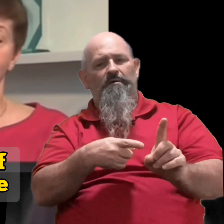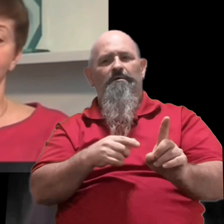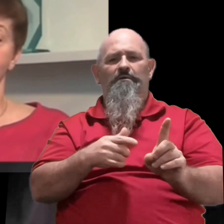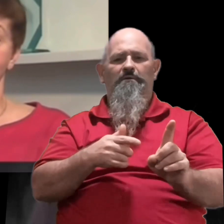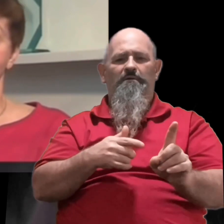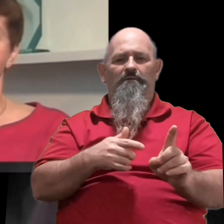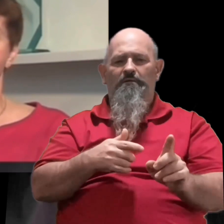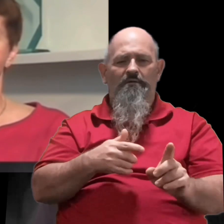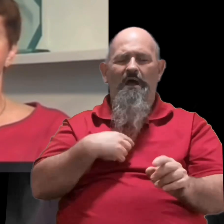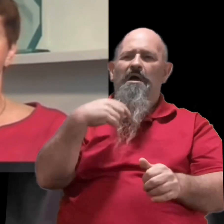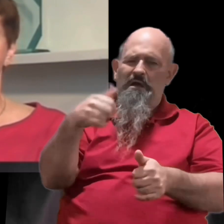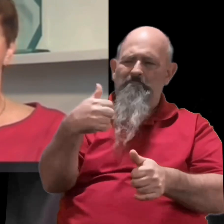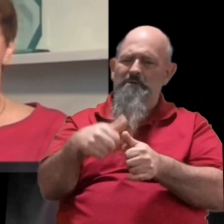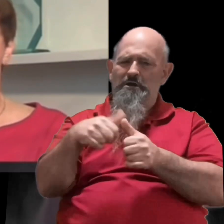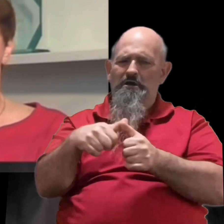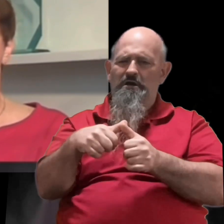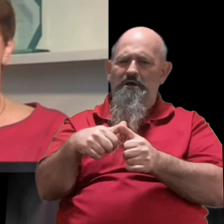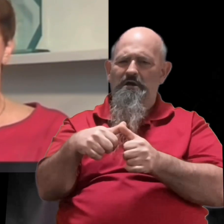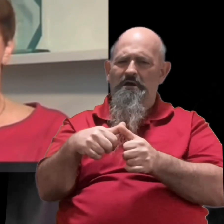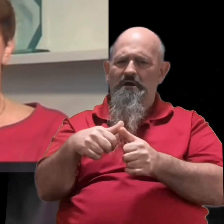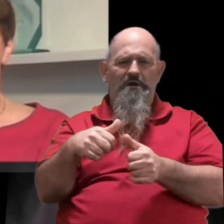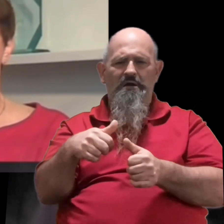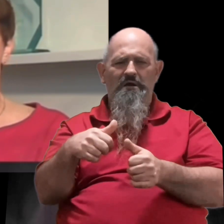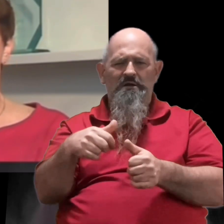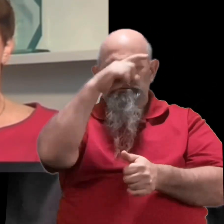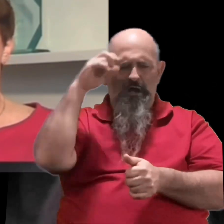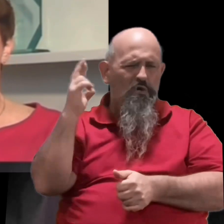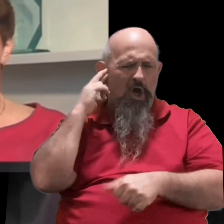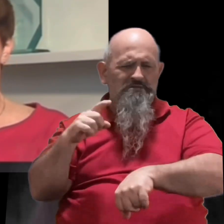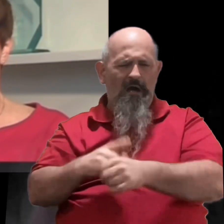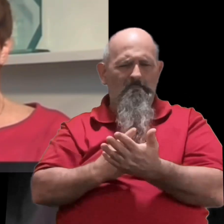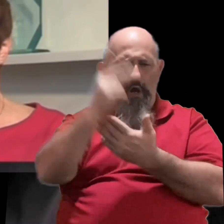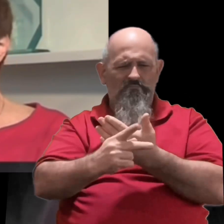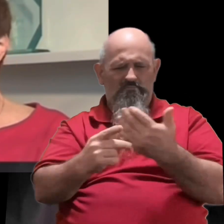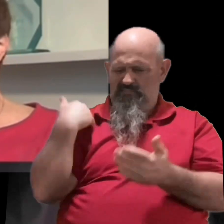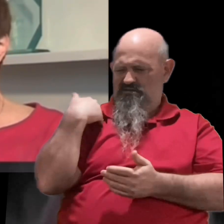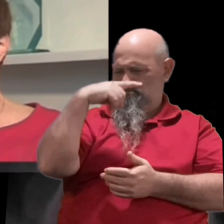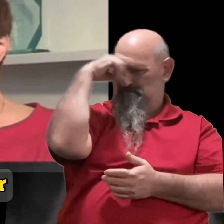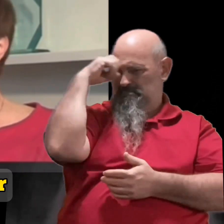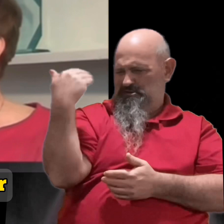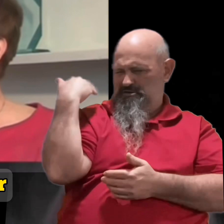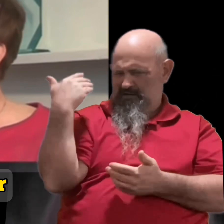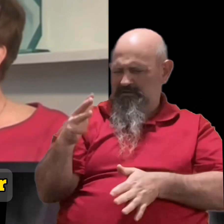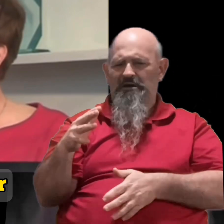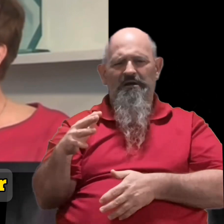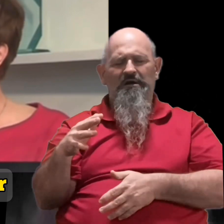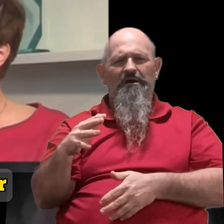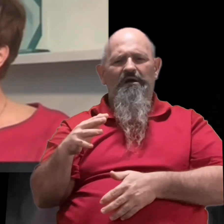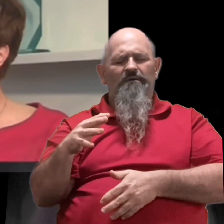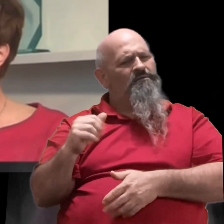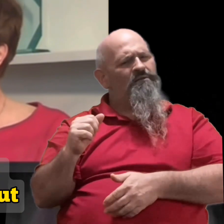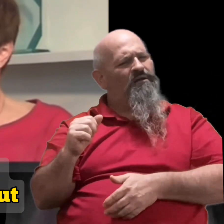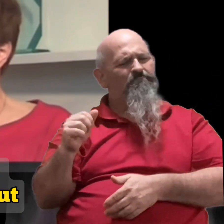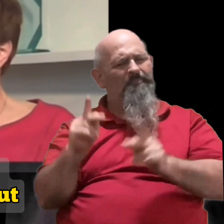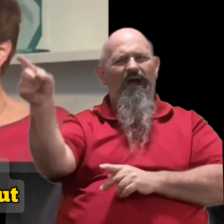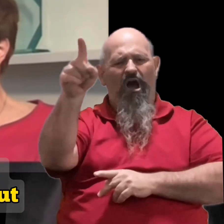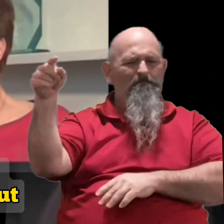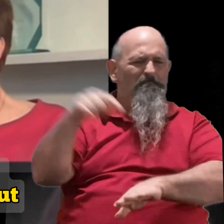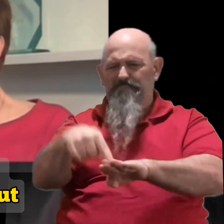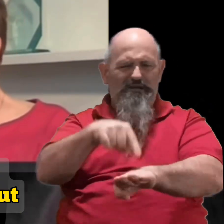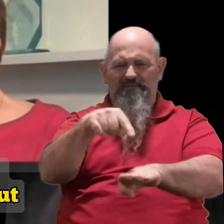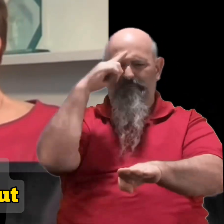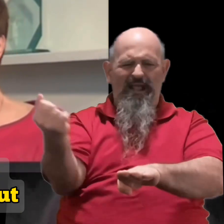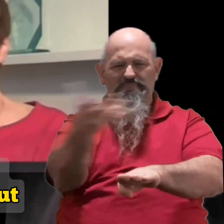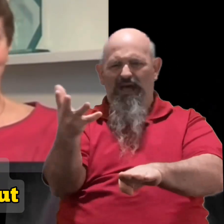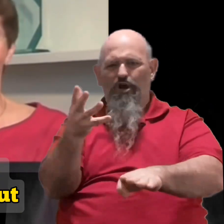women. And I remember a summer radio time program. In the summer, they're desperate